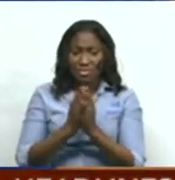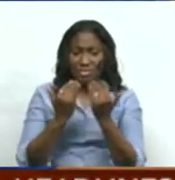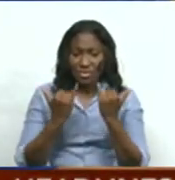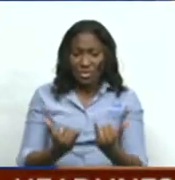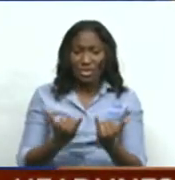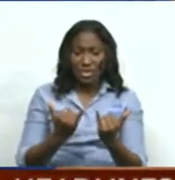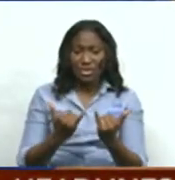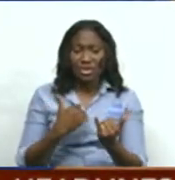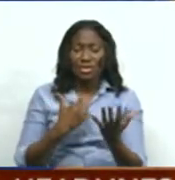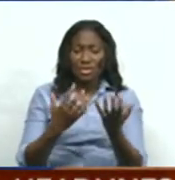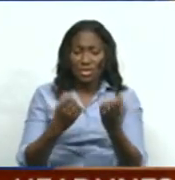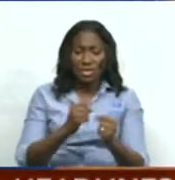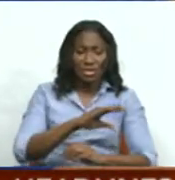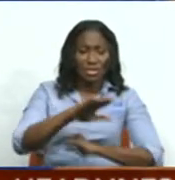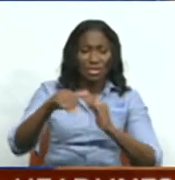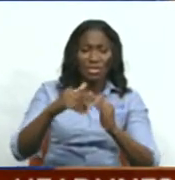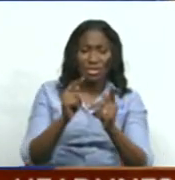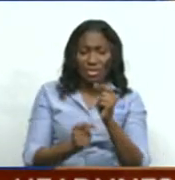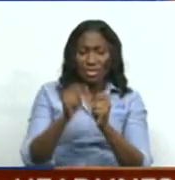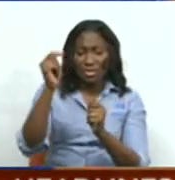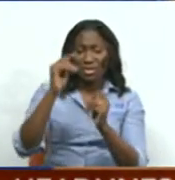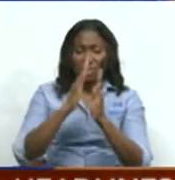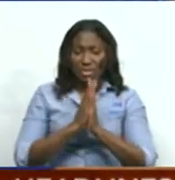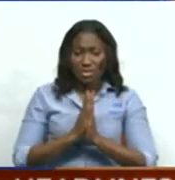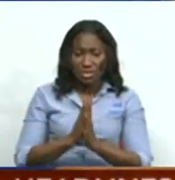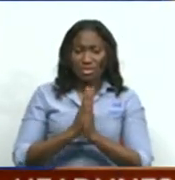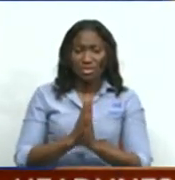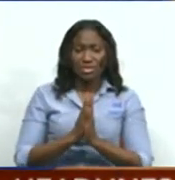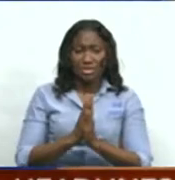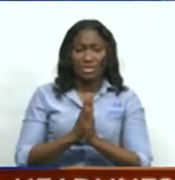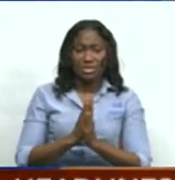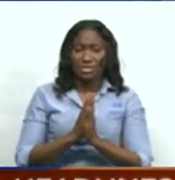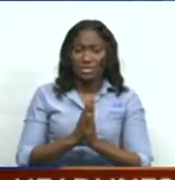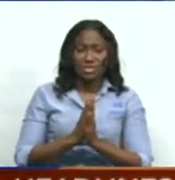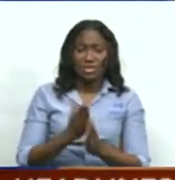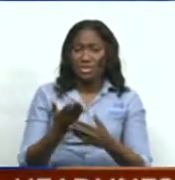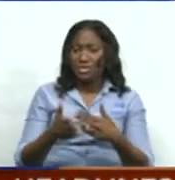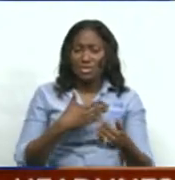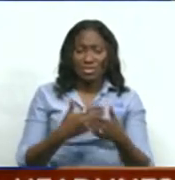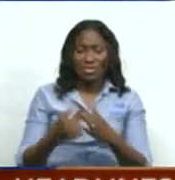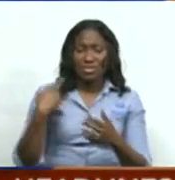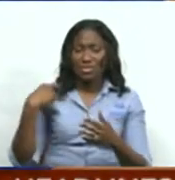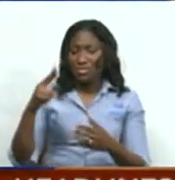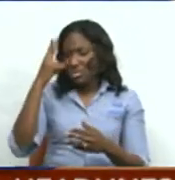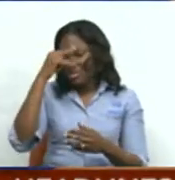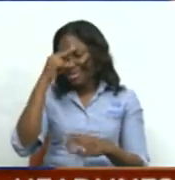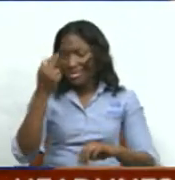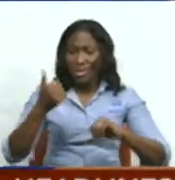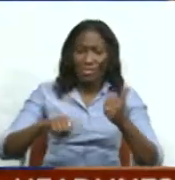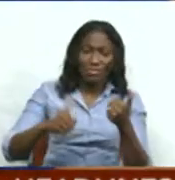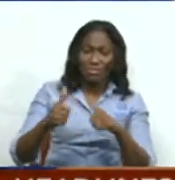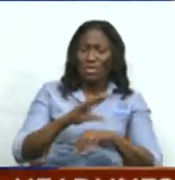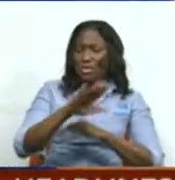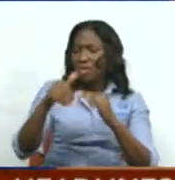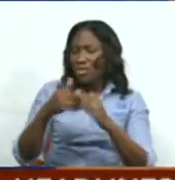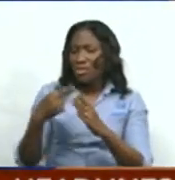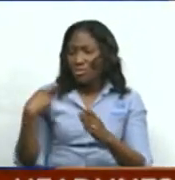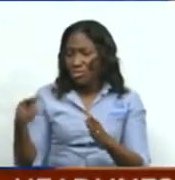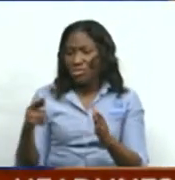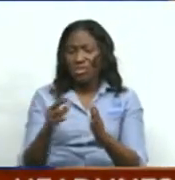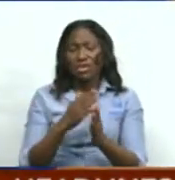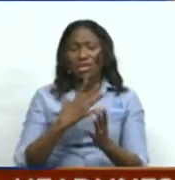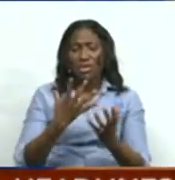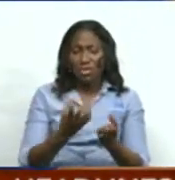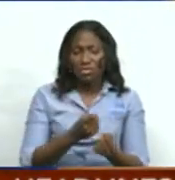I would like the nation prayers. All Mandir, Baptist Church, Catholic Church, We would like you